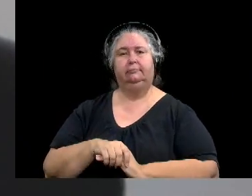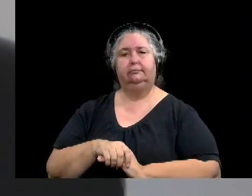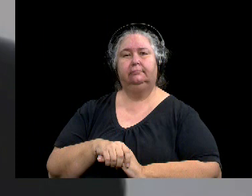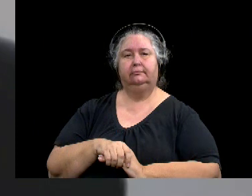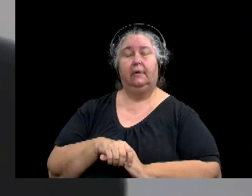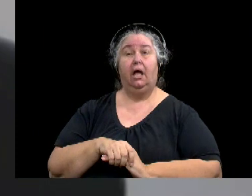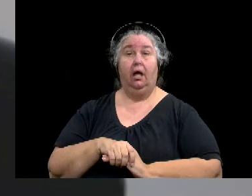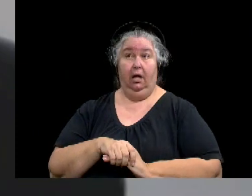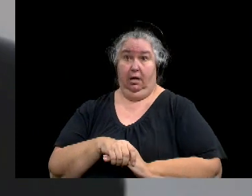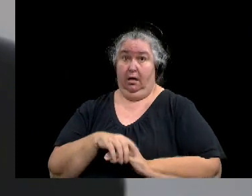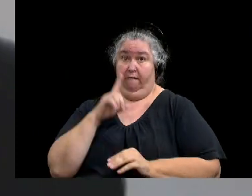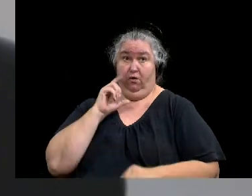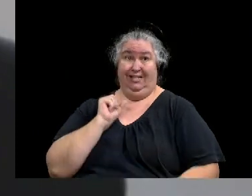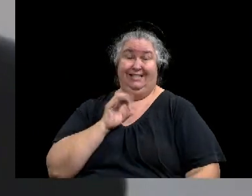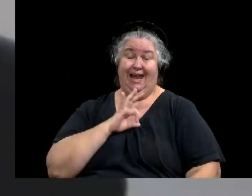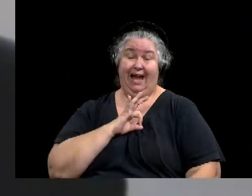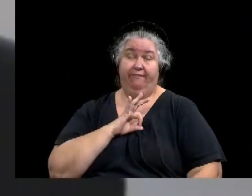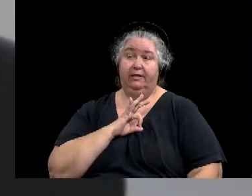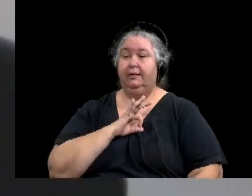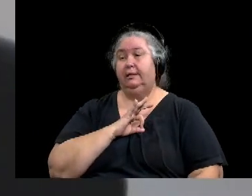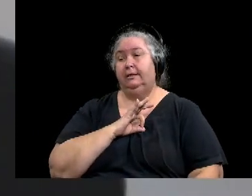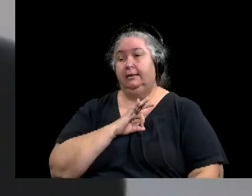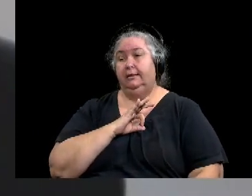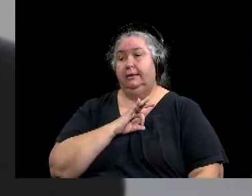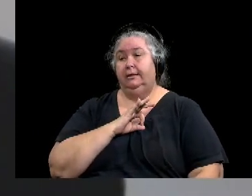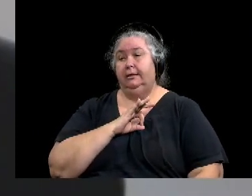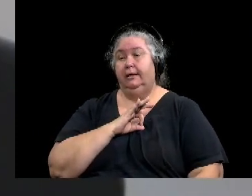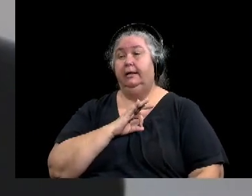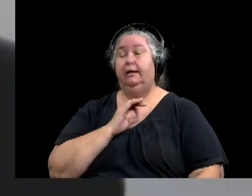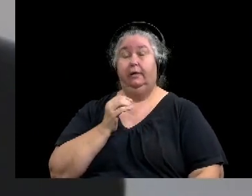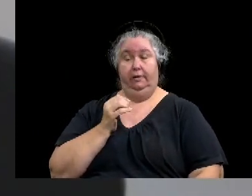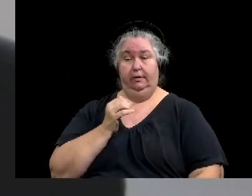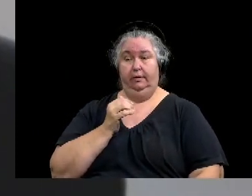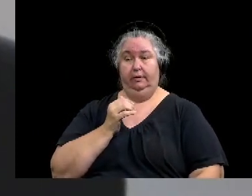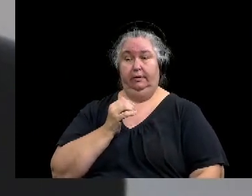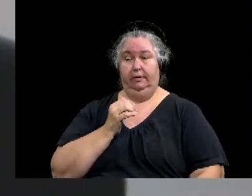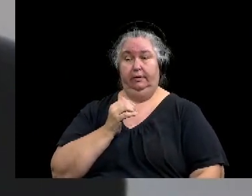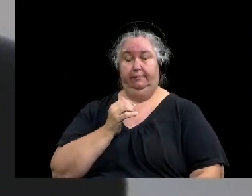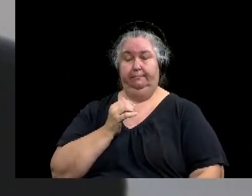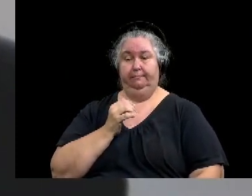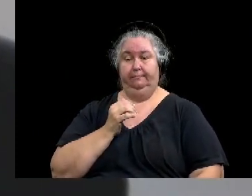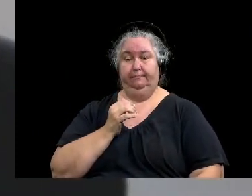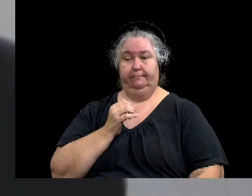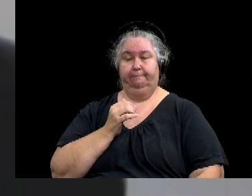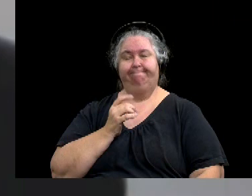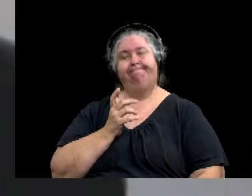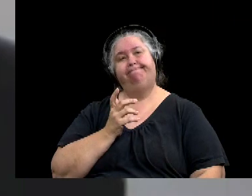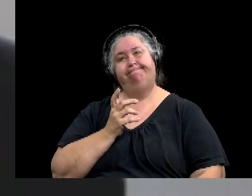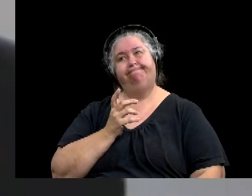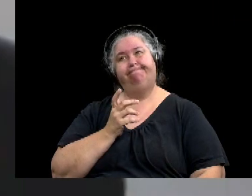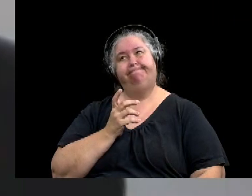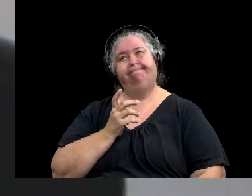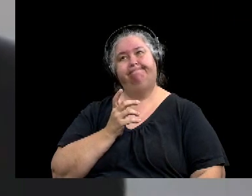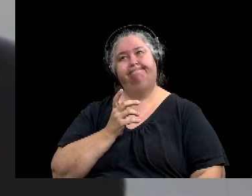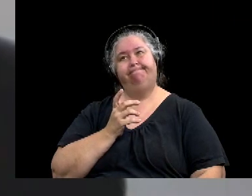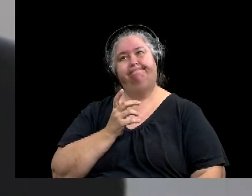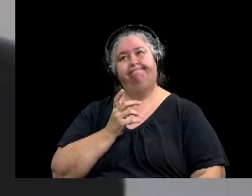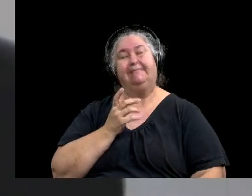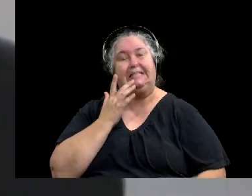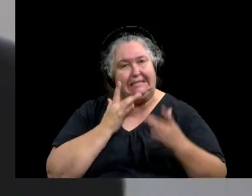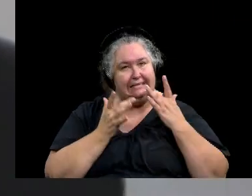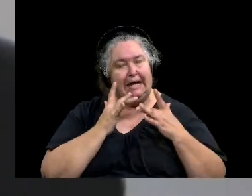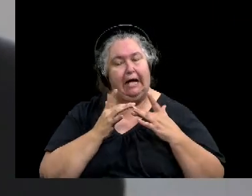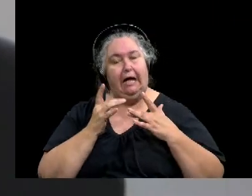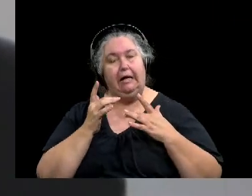And then as far as staffing is concerned, we do have staffing. It is tight, particularly as people get